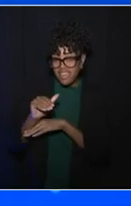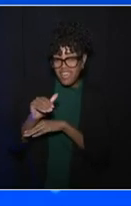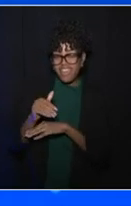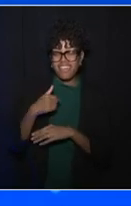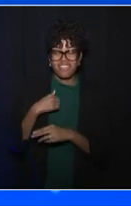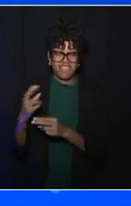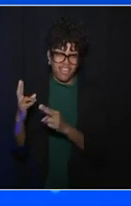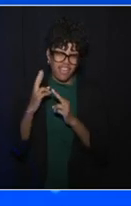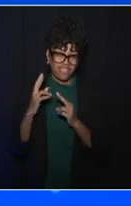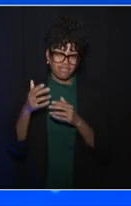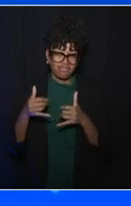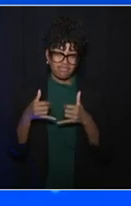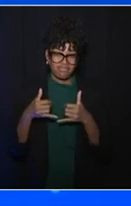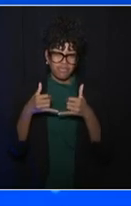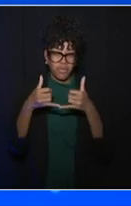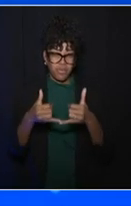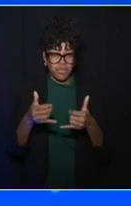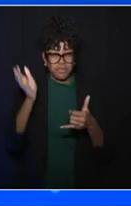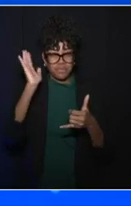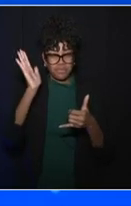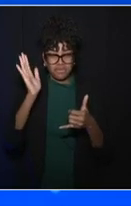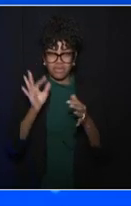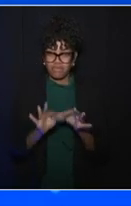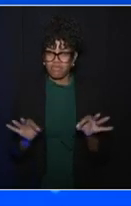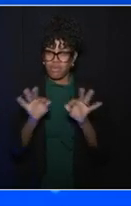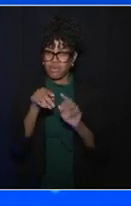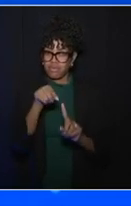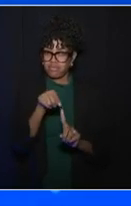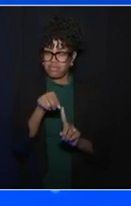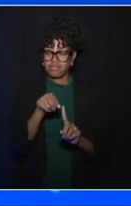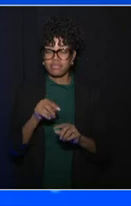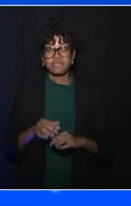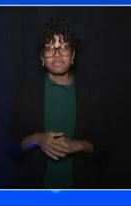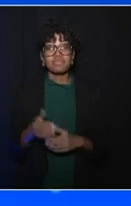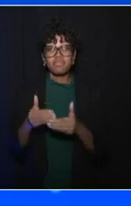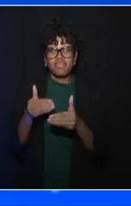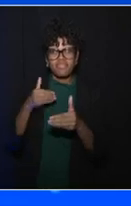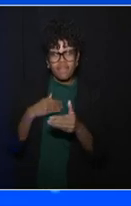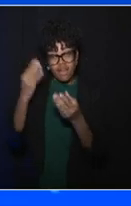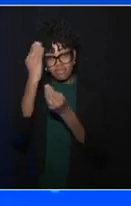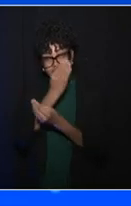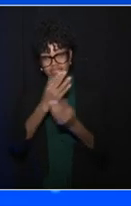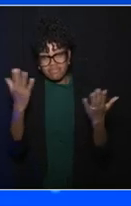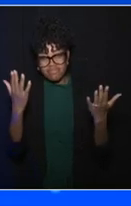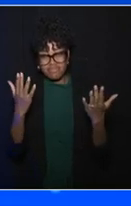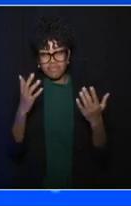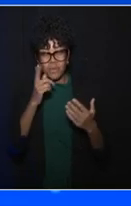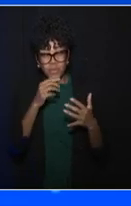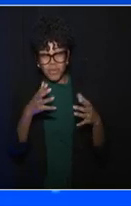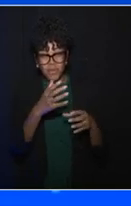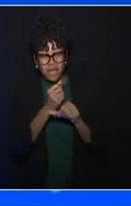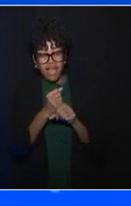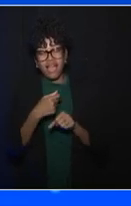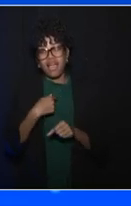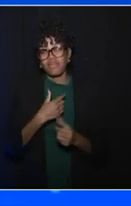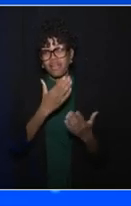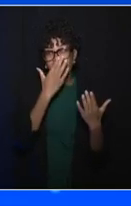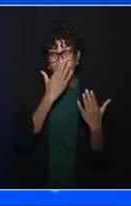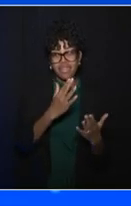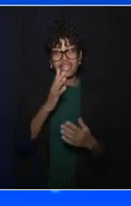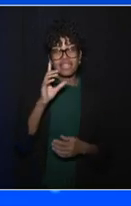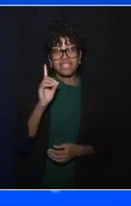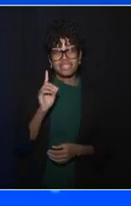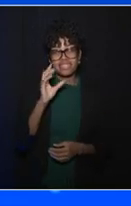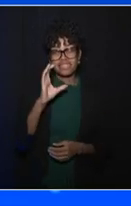very important award. But before I do that, I also want to say a special thanks to the DC Public